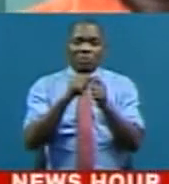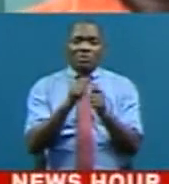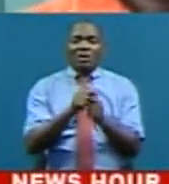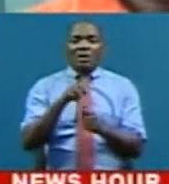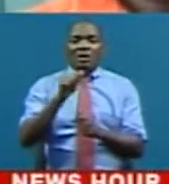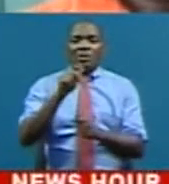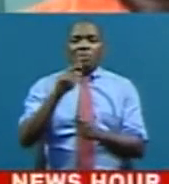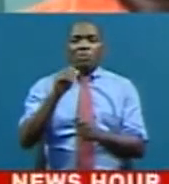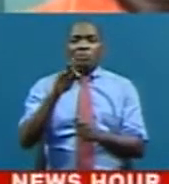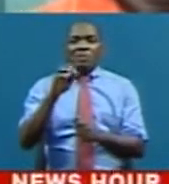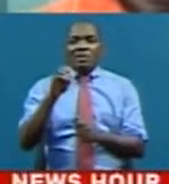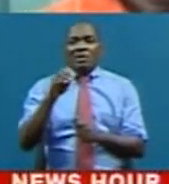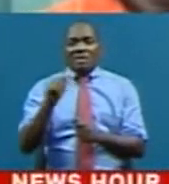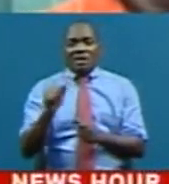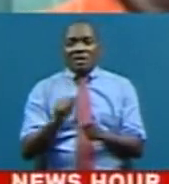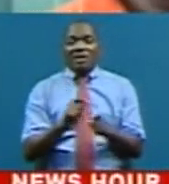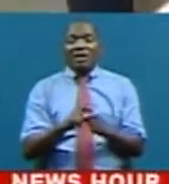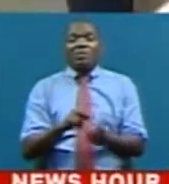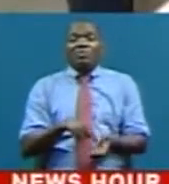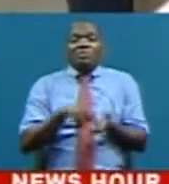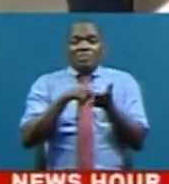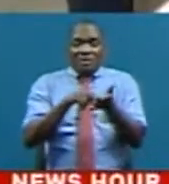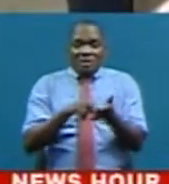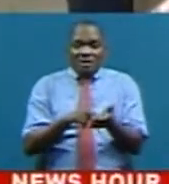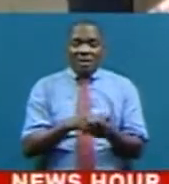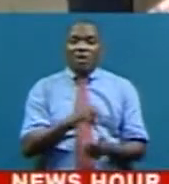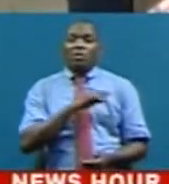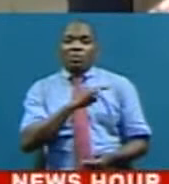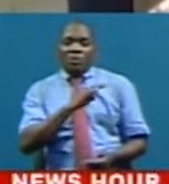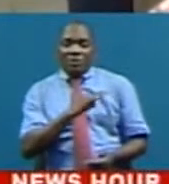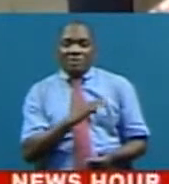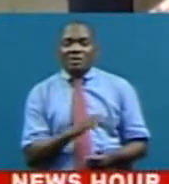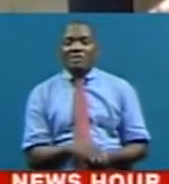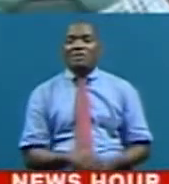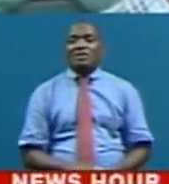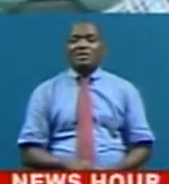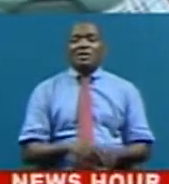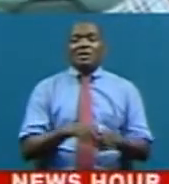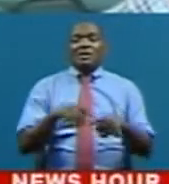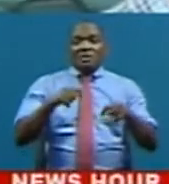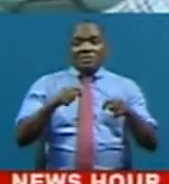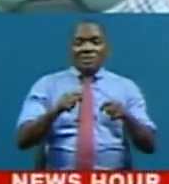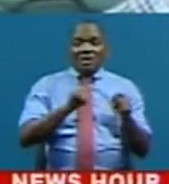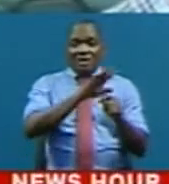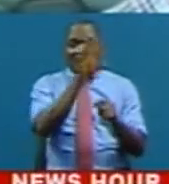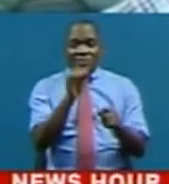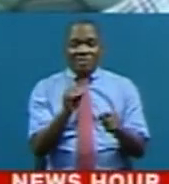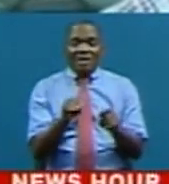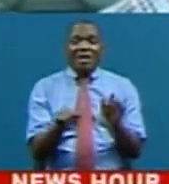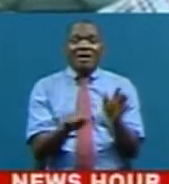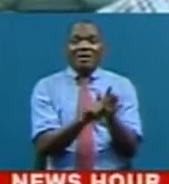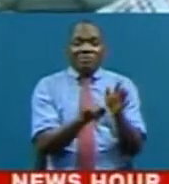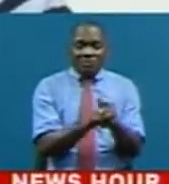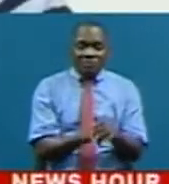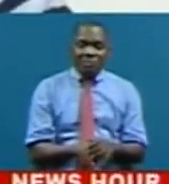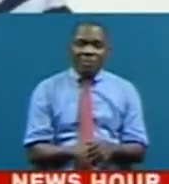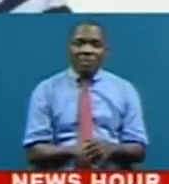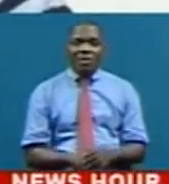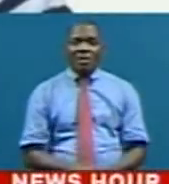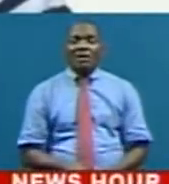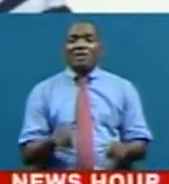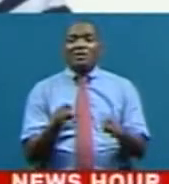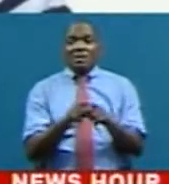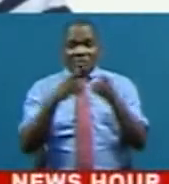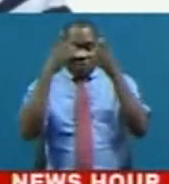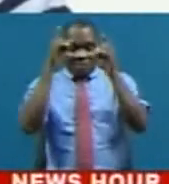Akofina 2019 as it represents courage and valor, traits African identify with.